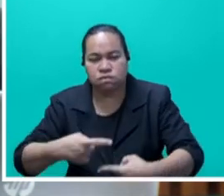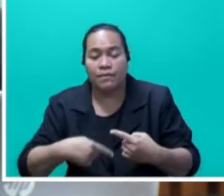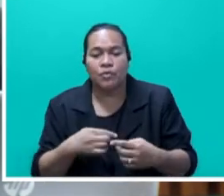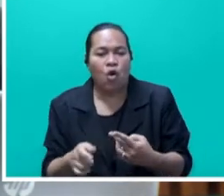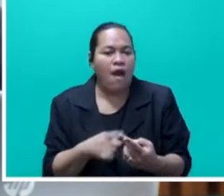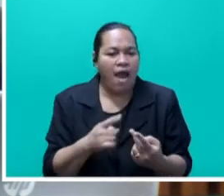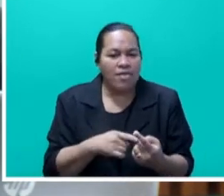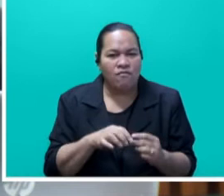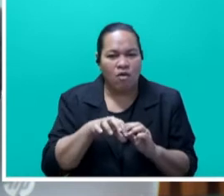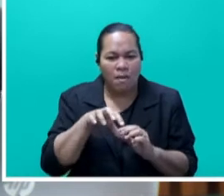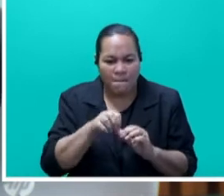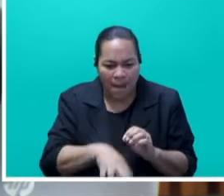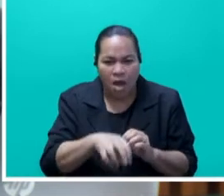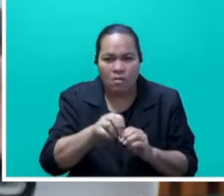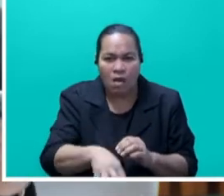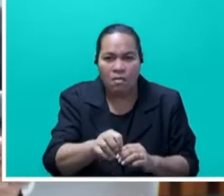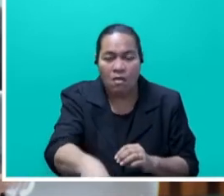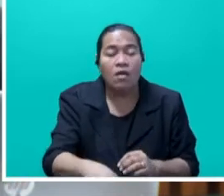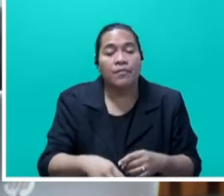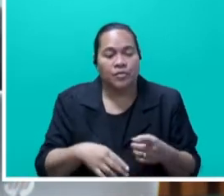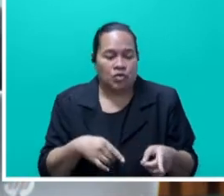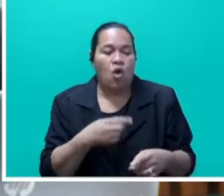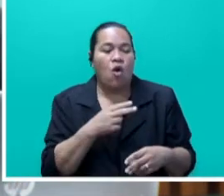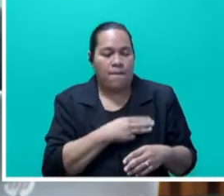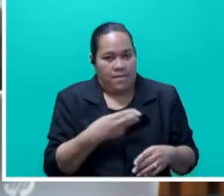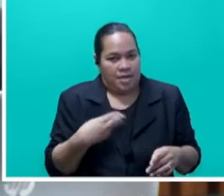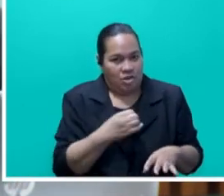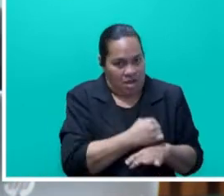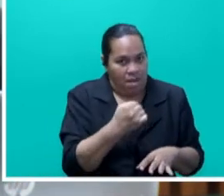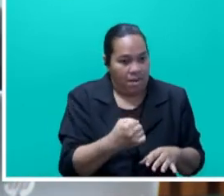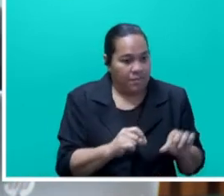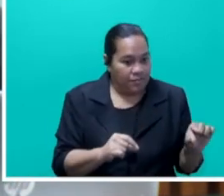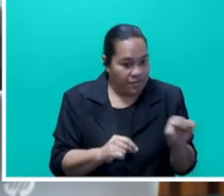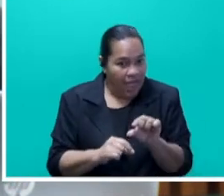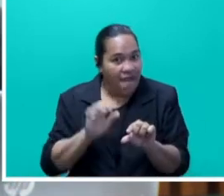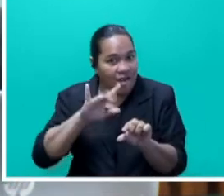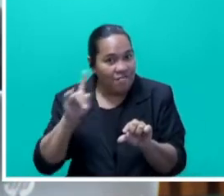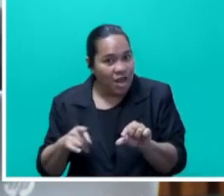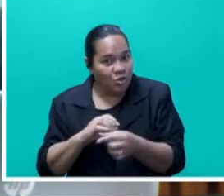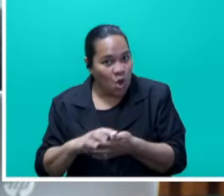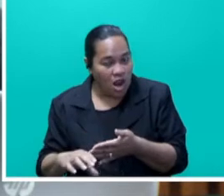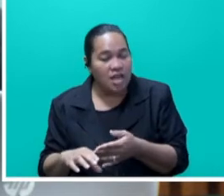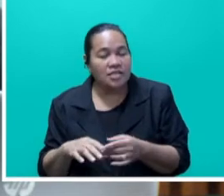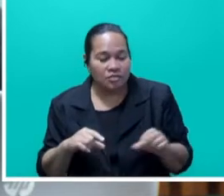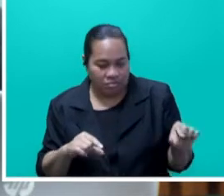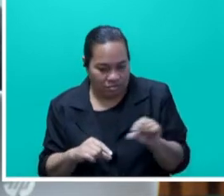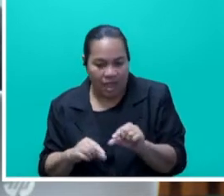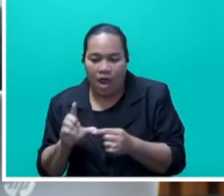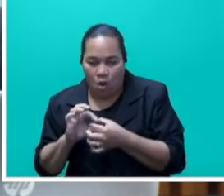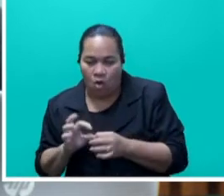disc plow, etc. So, ministry will contribute a grant of $5,000, up to $5,000, Mr. Speaker